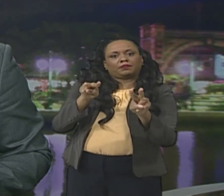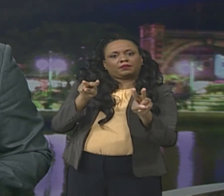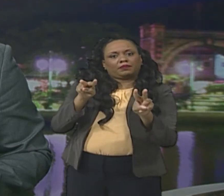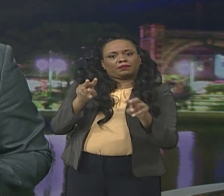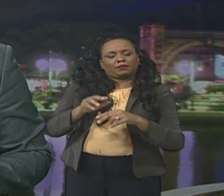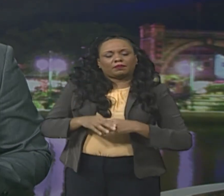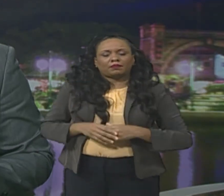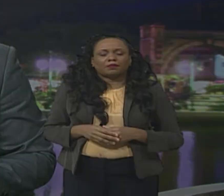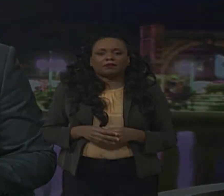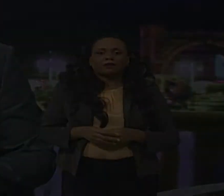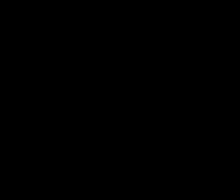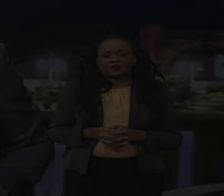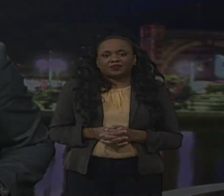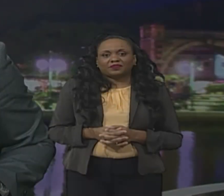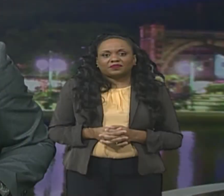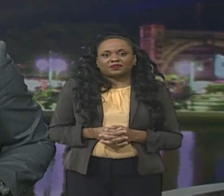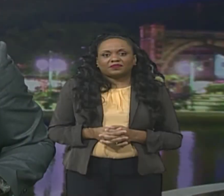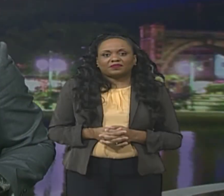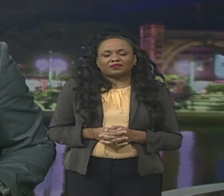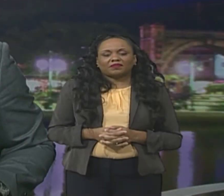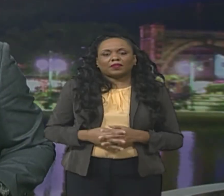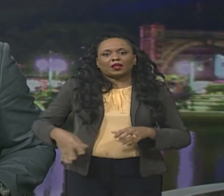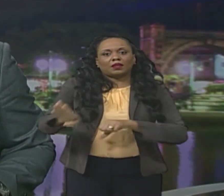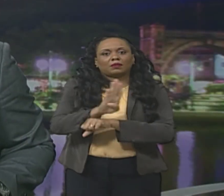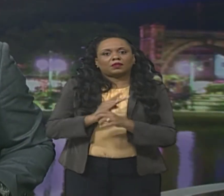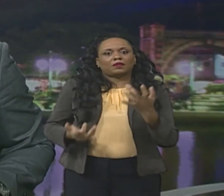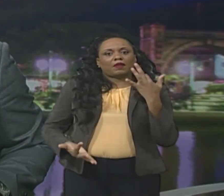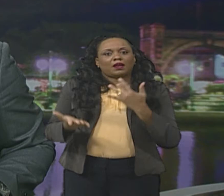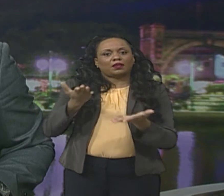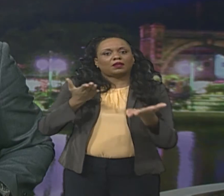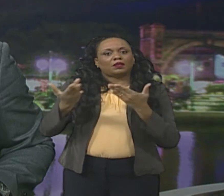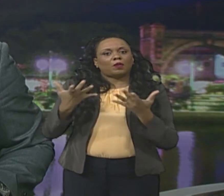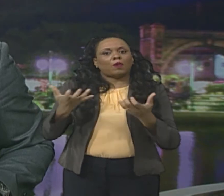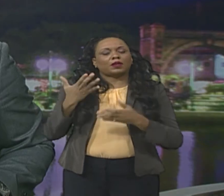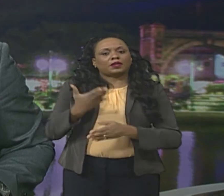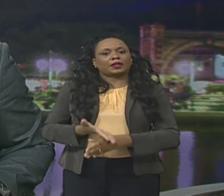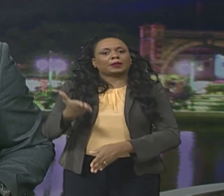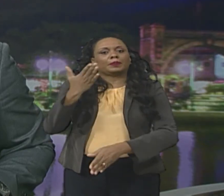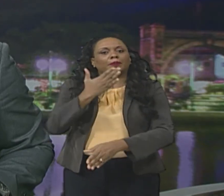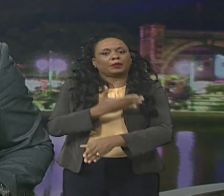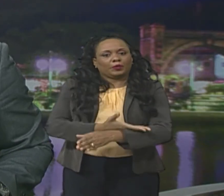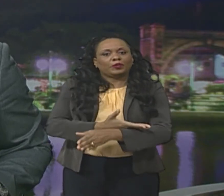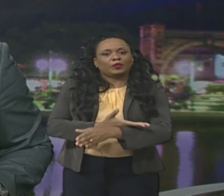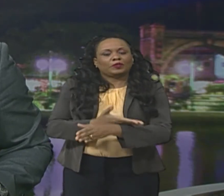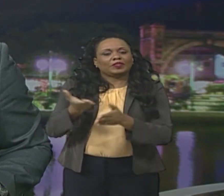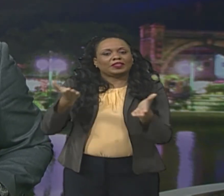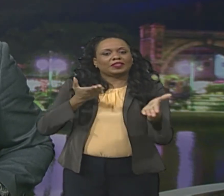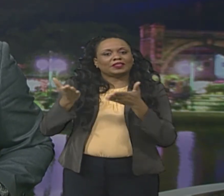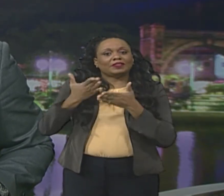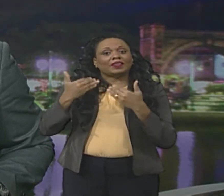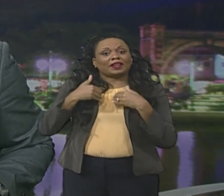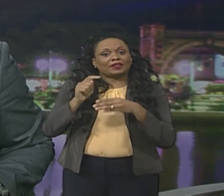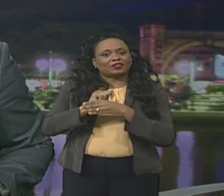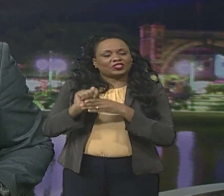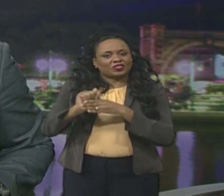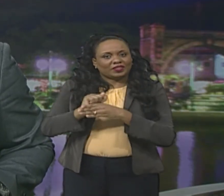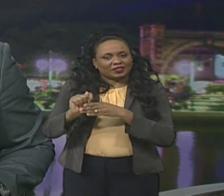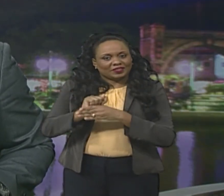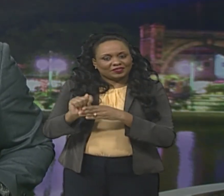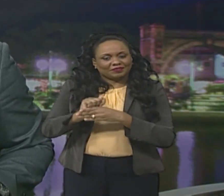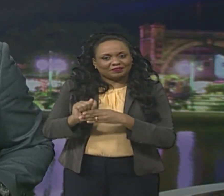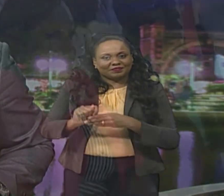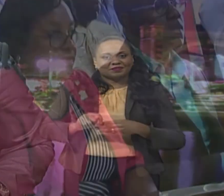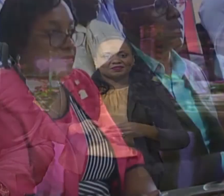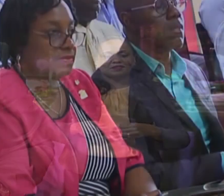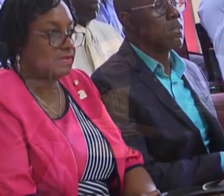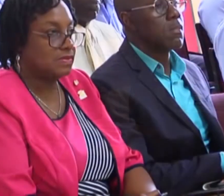draft legislation. The Barbados Fire Service is aiming to improve the quality of service it offers. Dozens of firemen and women